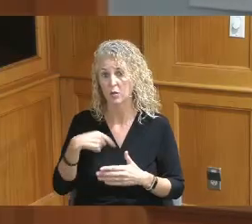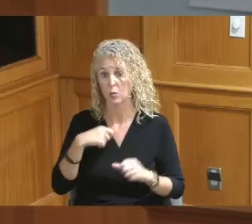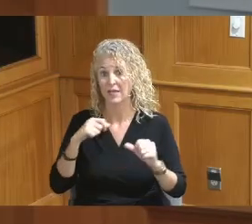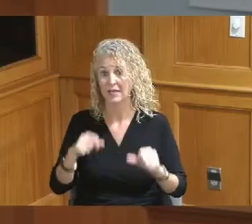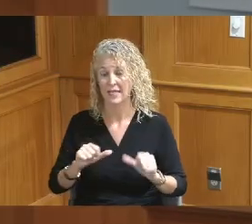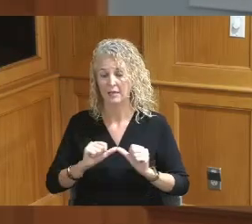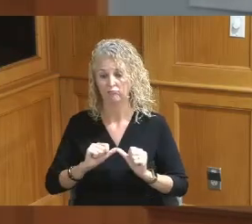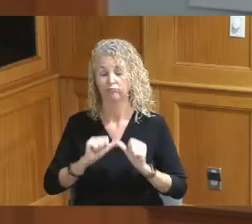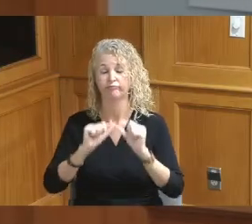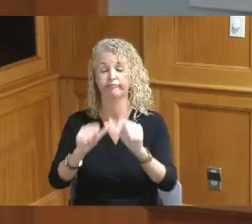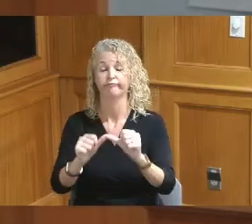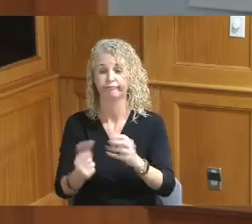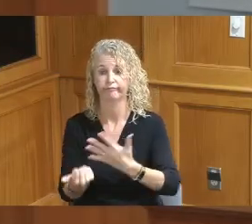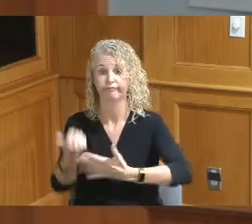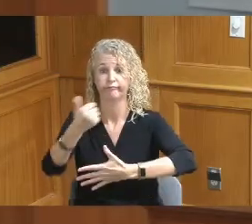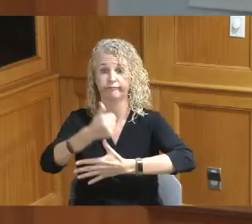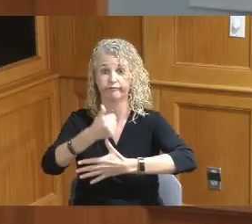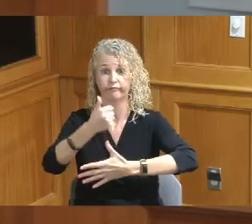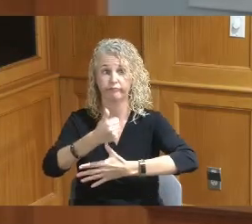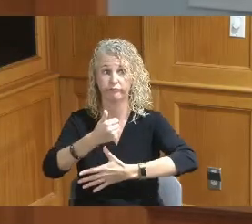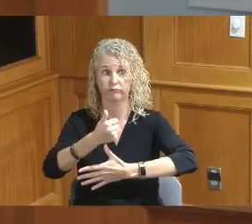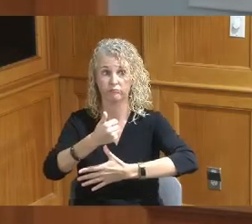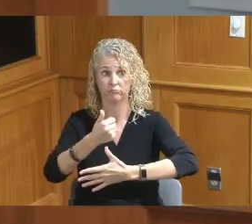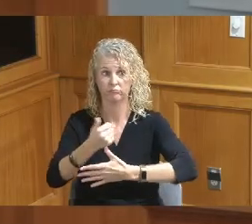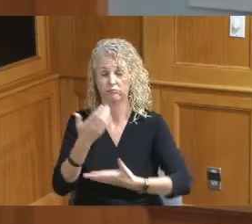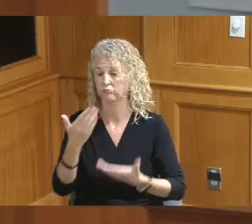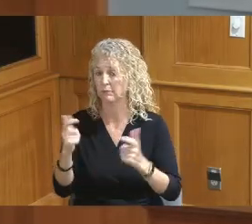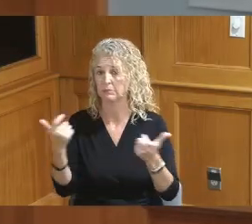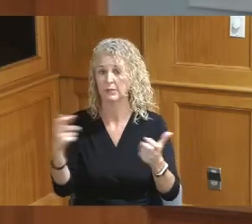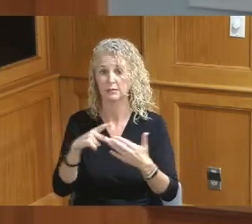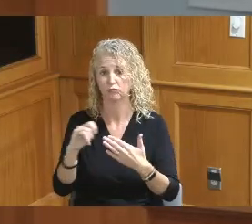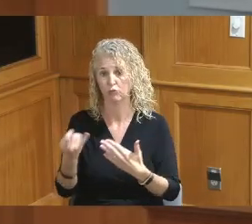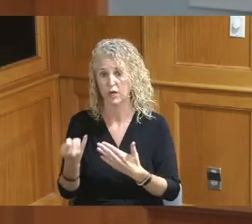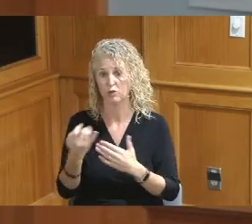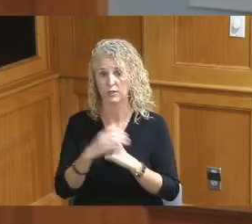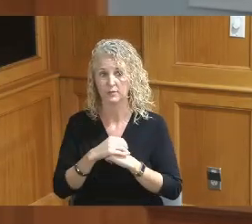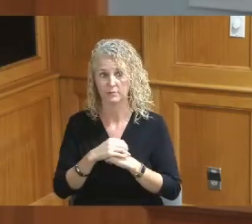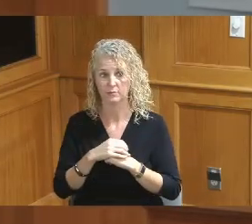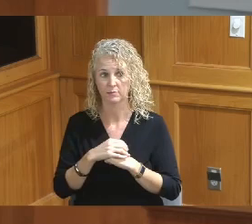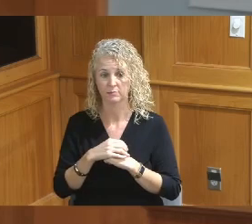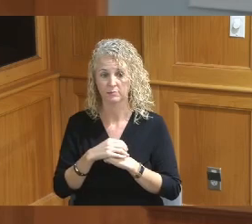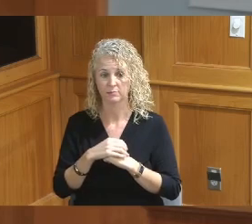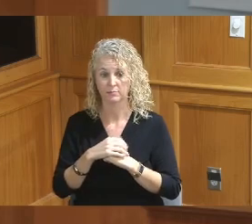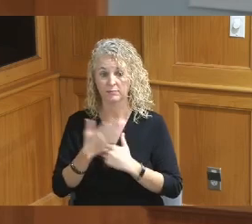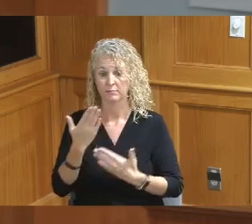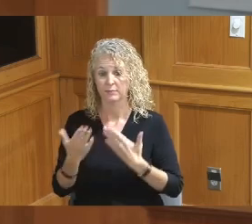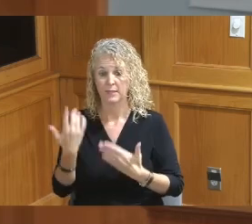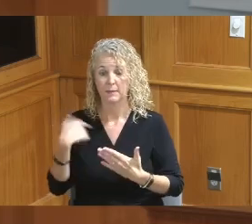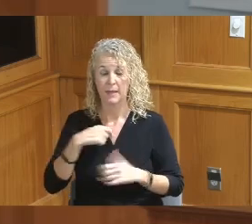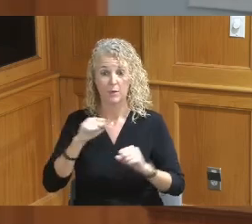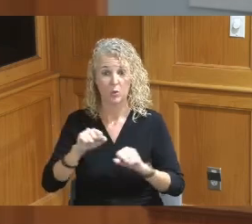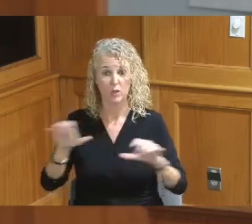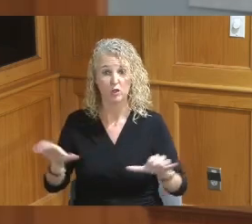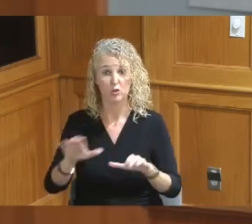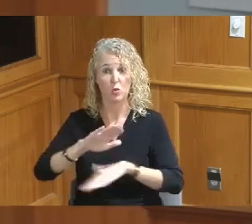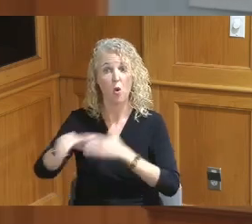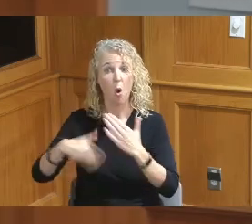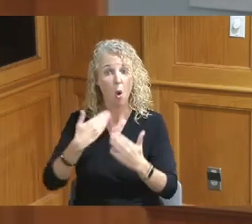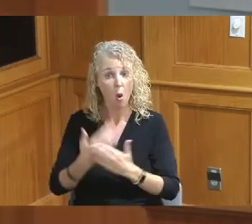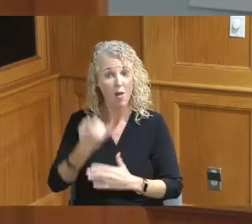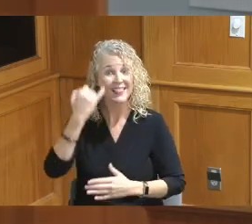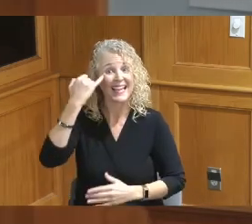for, which is affordable housing out in the county, big projects. That we would be able to do all those if we were